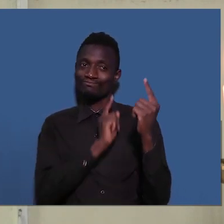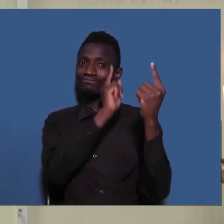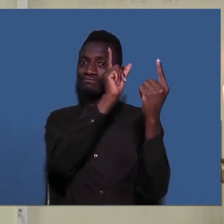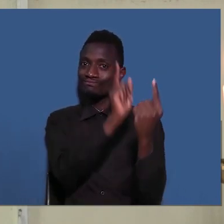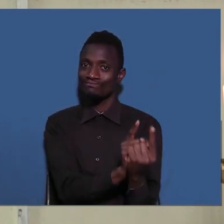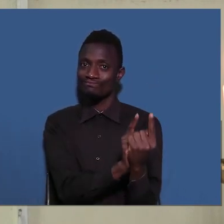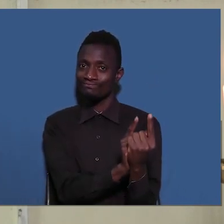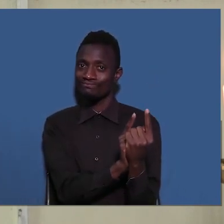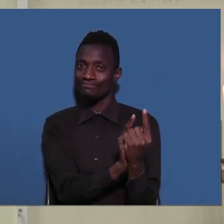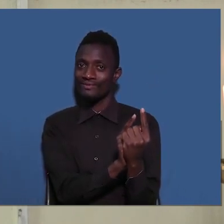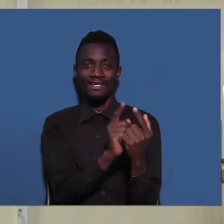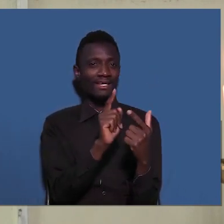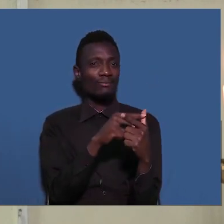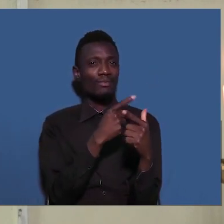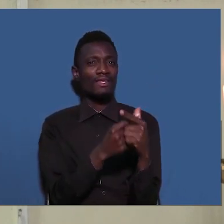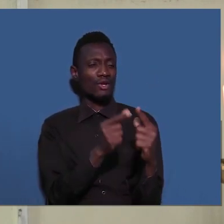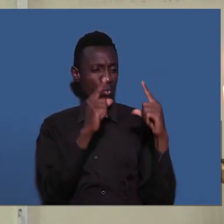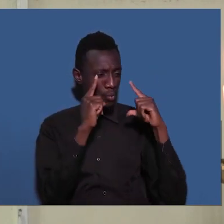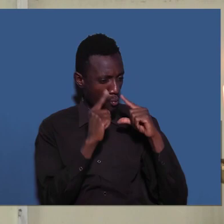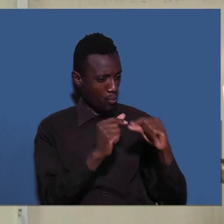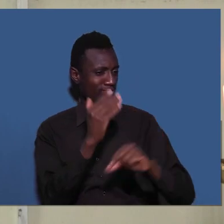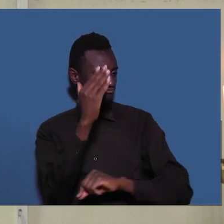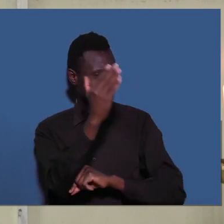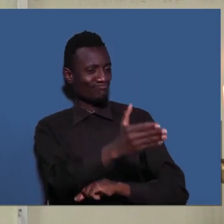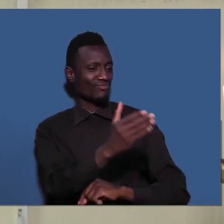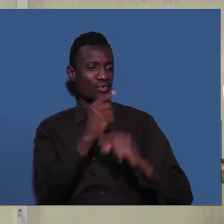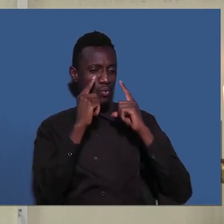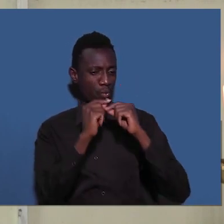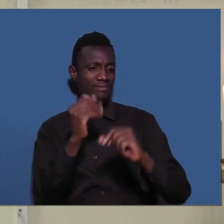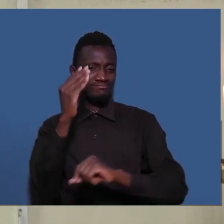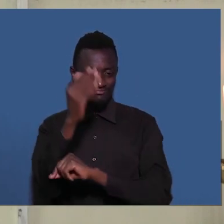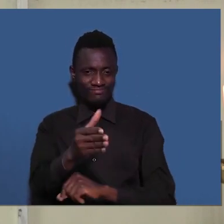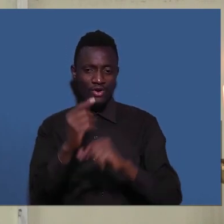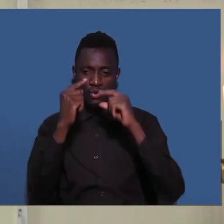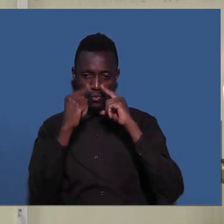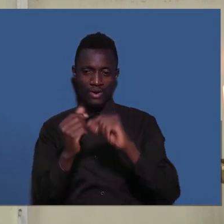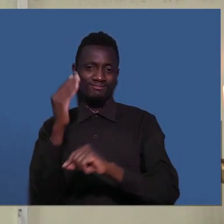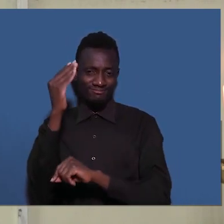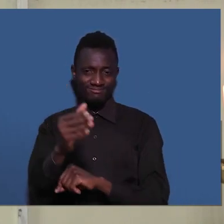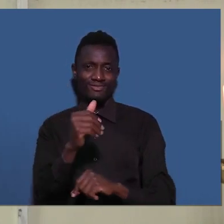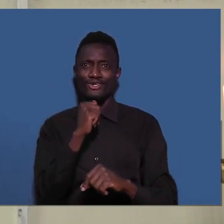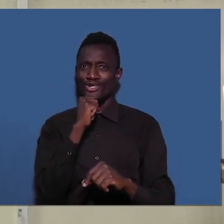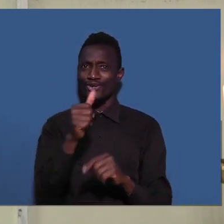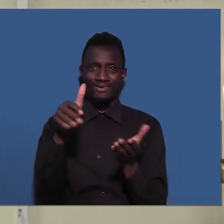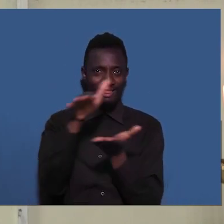is and call your brother or sister back to